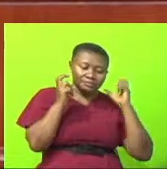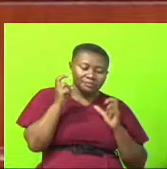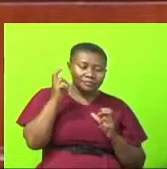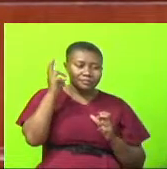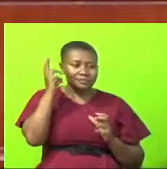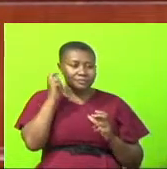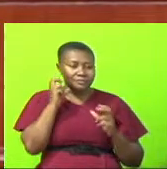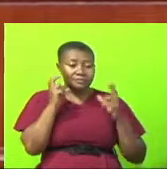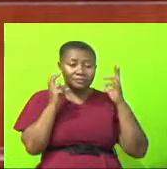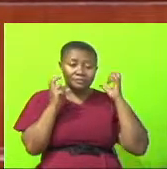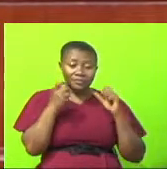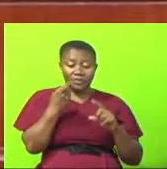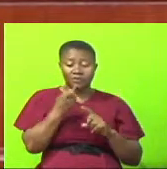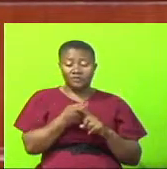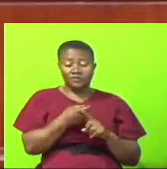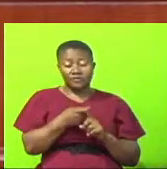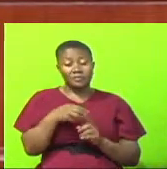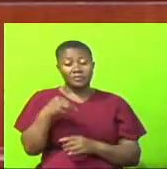from members